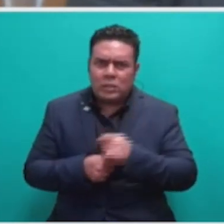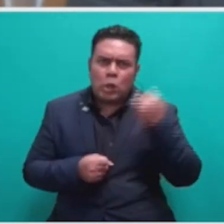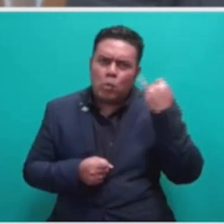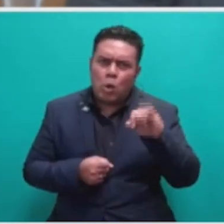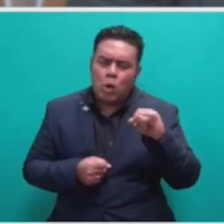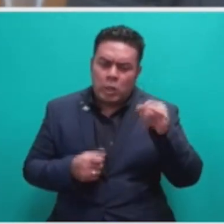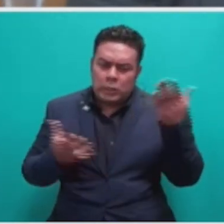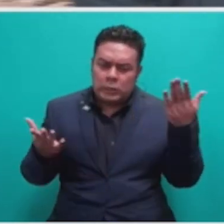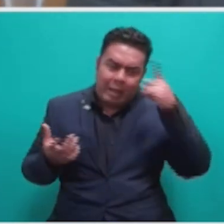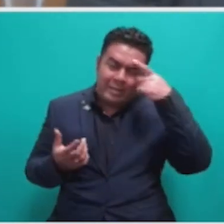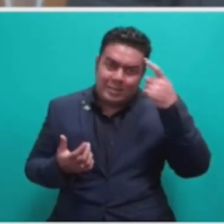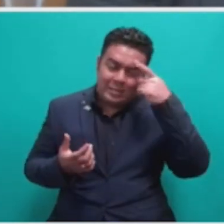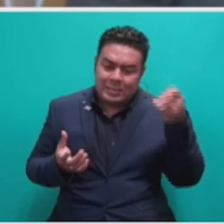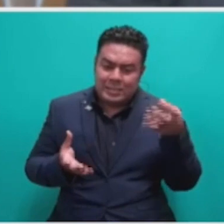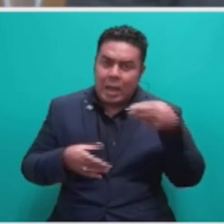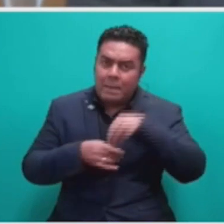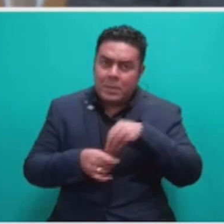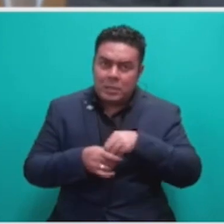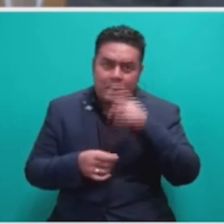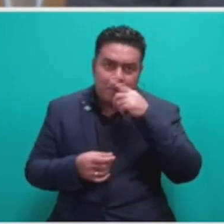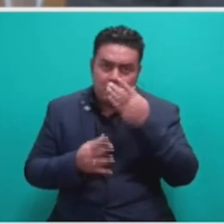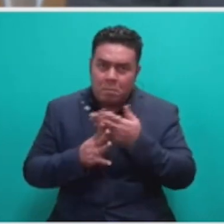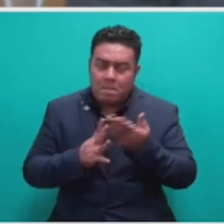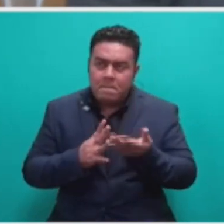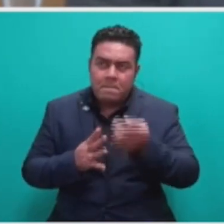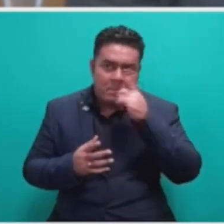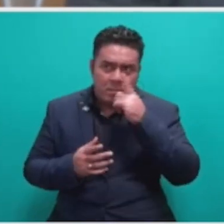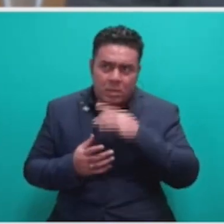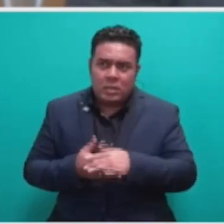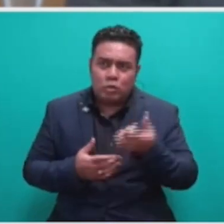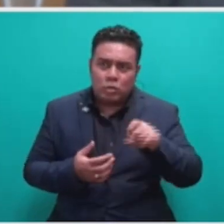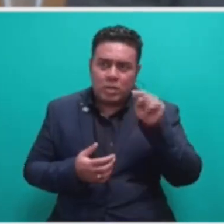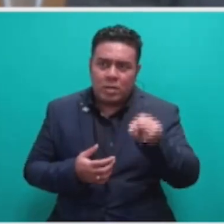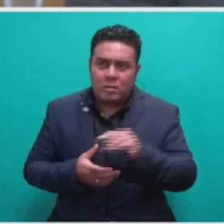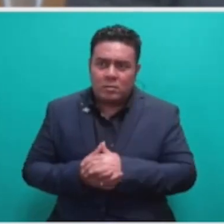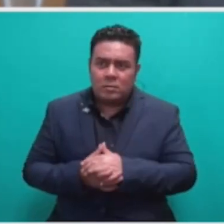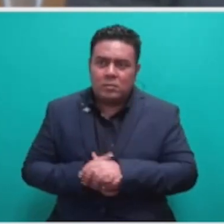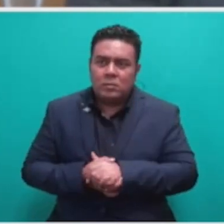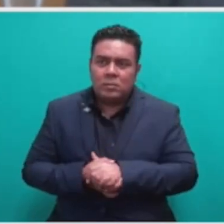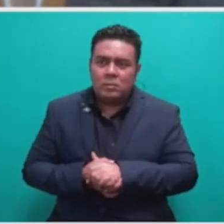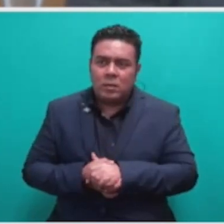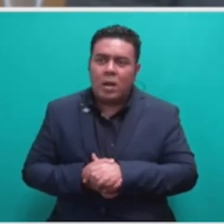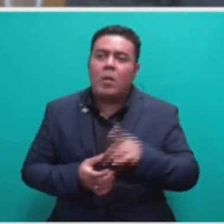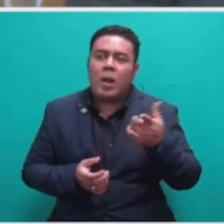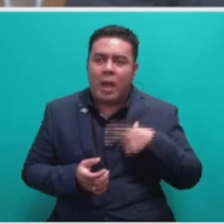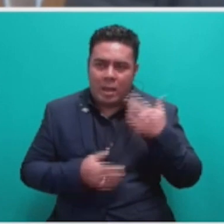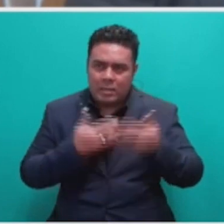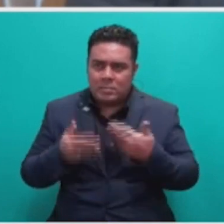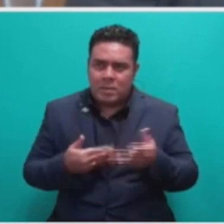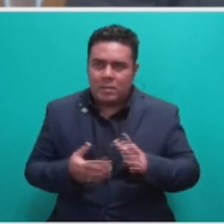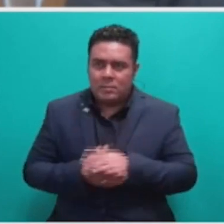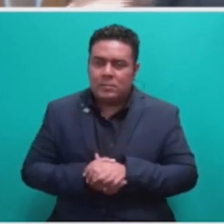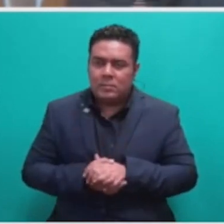wrong impressions, amongst the people. And Honorable Usamat is using that. And I'll explain to you why it's wrong. And